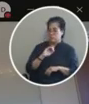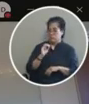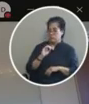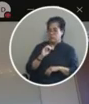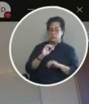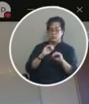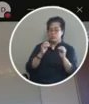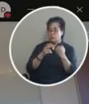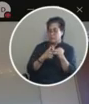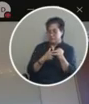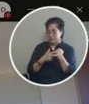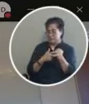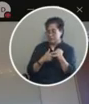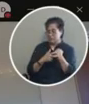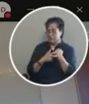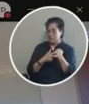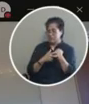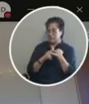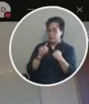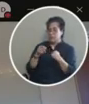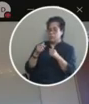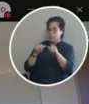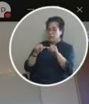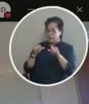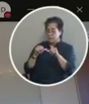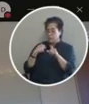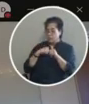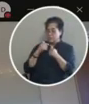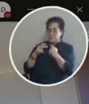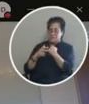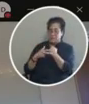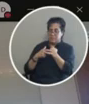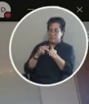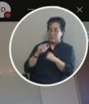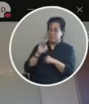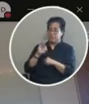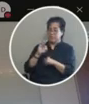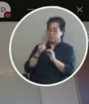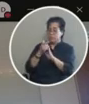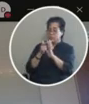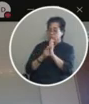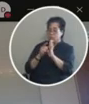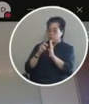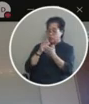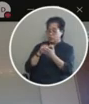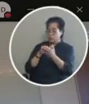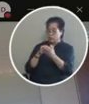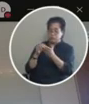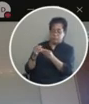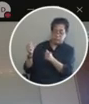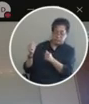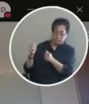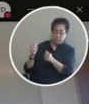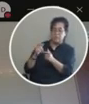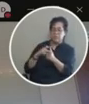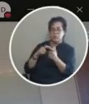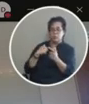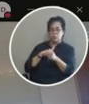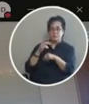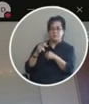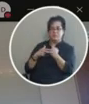no savings. The only area where we could see savings is if the lawsuit were to go away, which is not likely to happen.